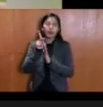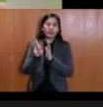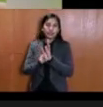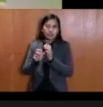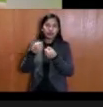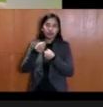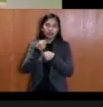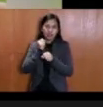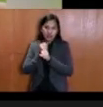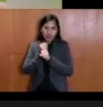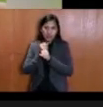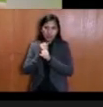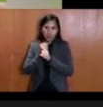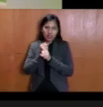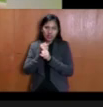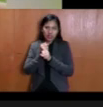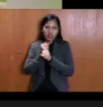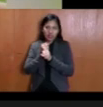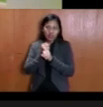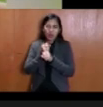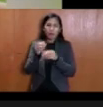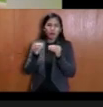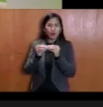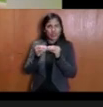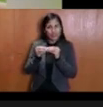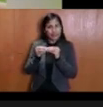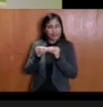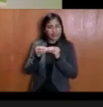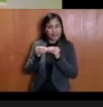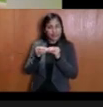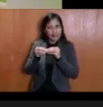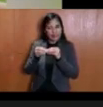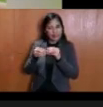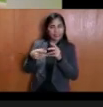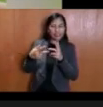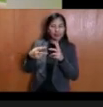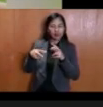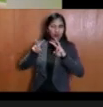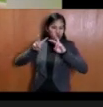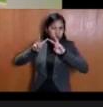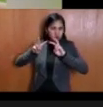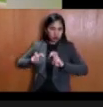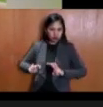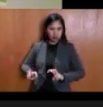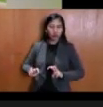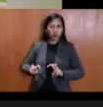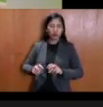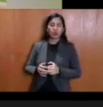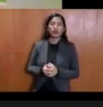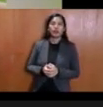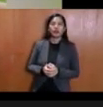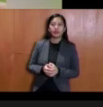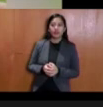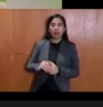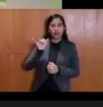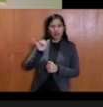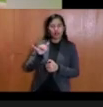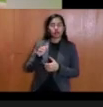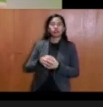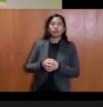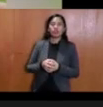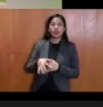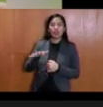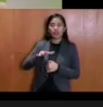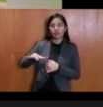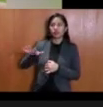faster, can be a little bit more iterative? So I think that's an area which governments that we have spoken with across Southeast Asia 6 are